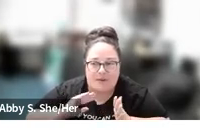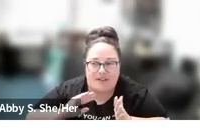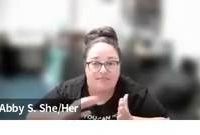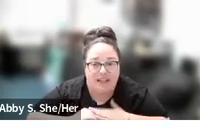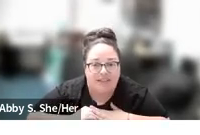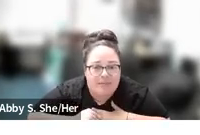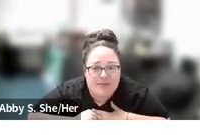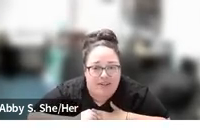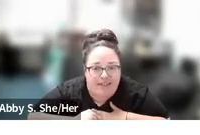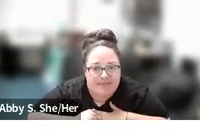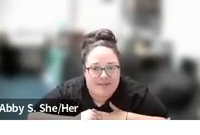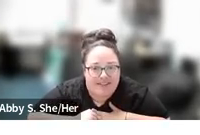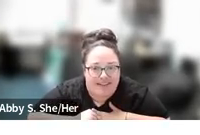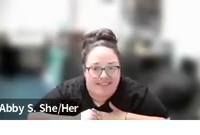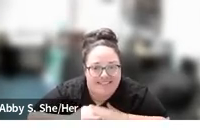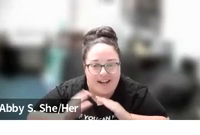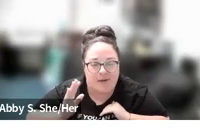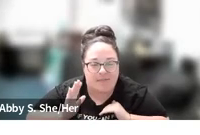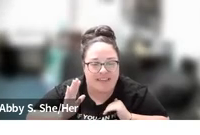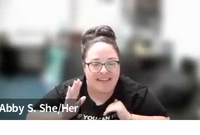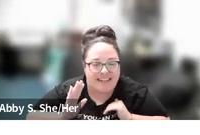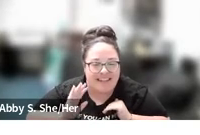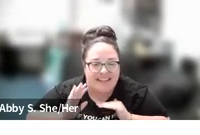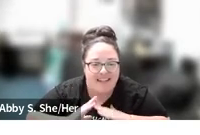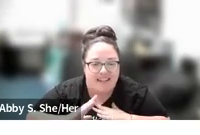So I'm so sorry. I lost my train of thought.